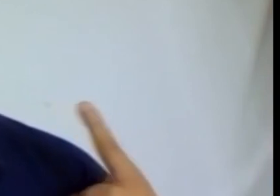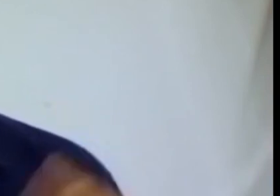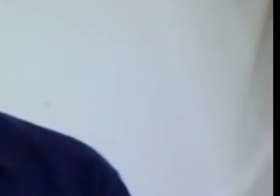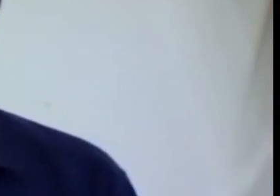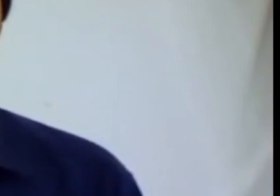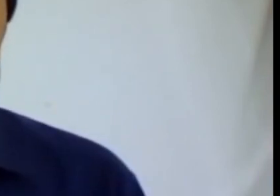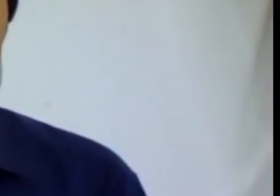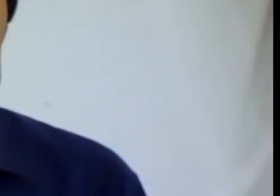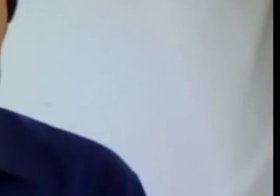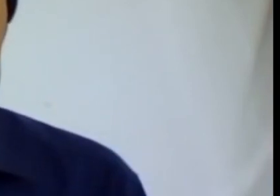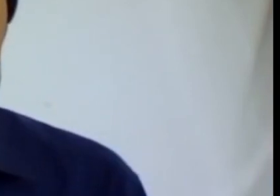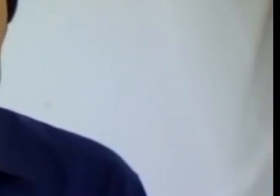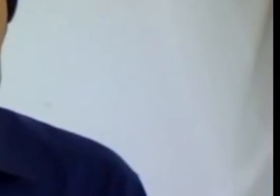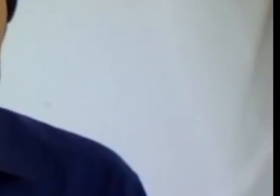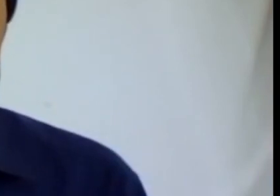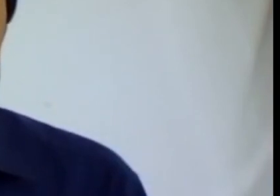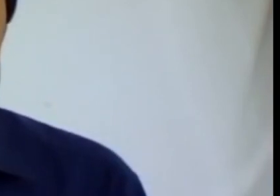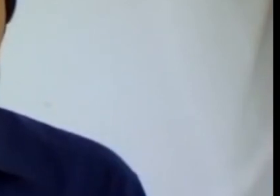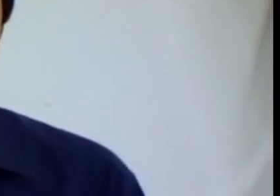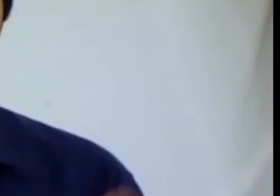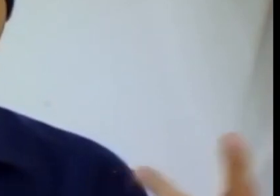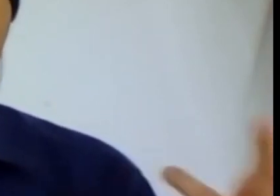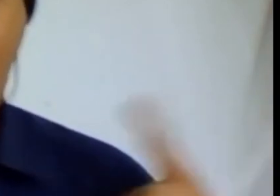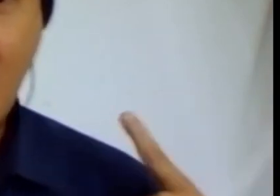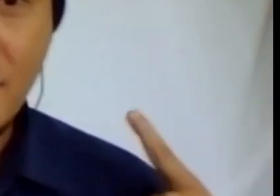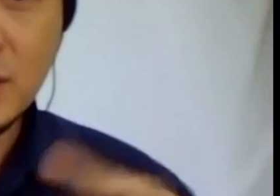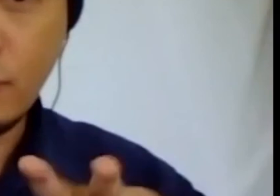is the object, the noun.